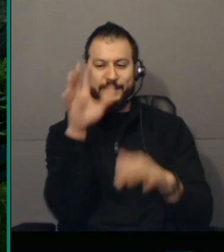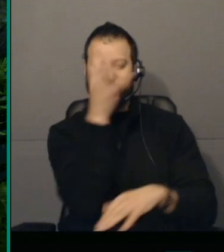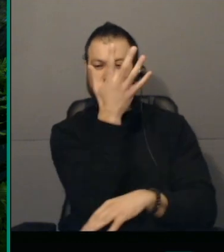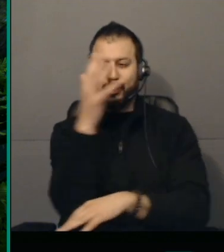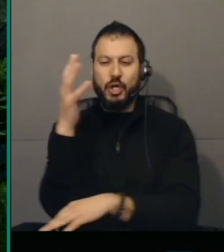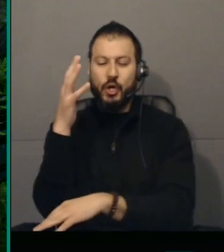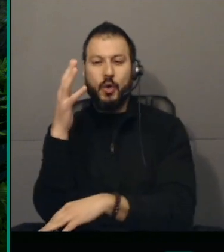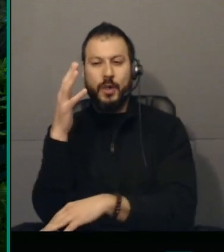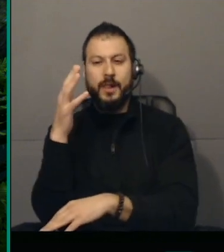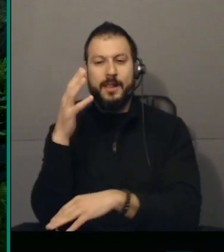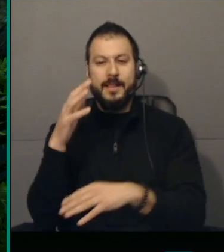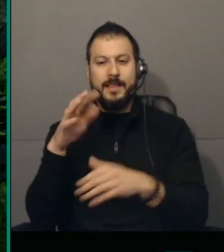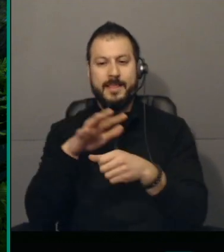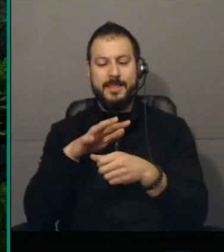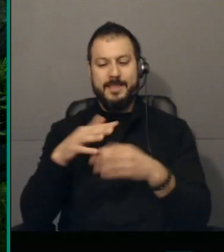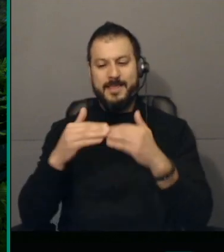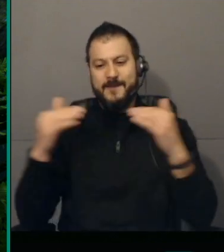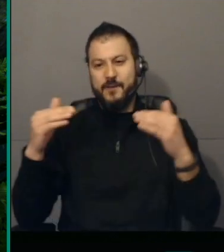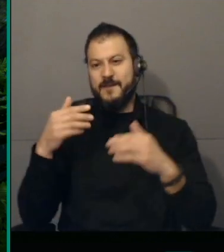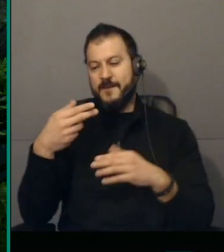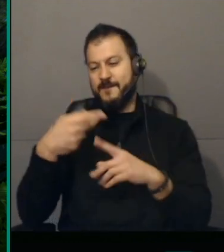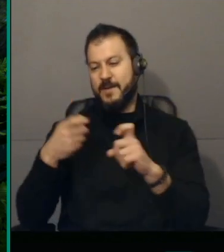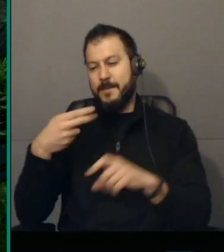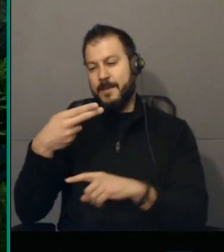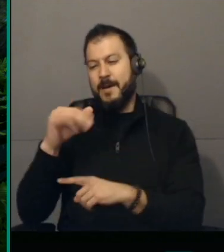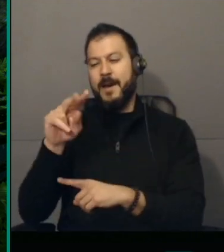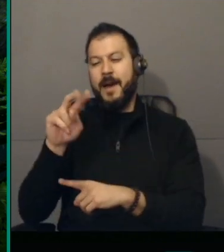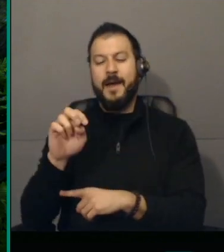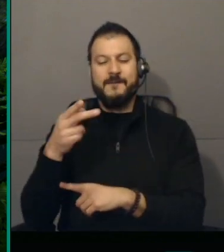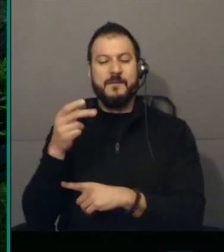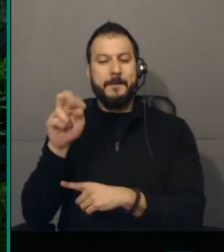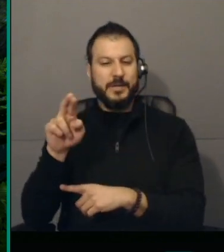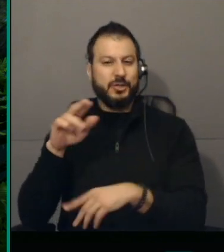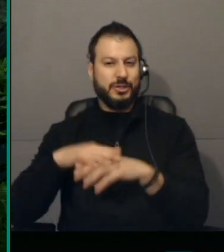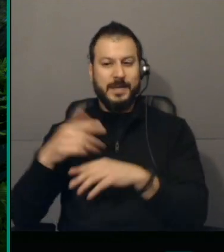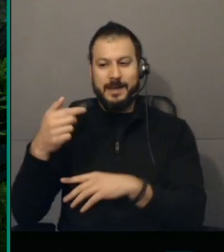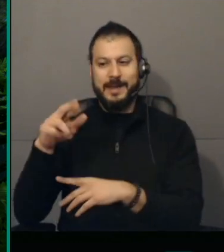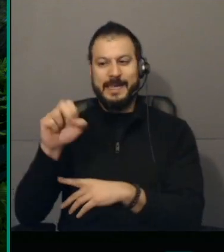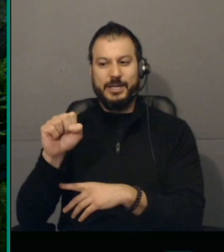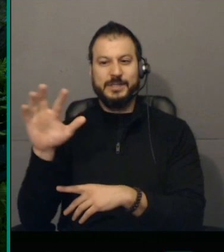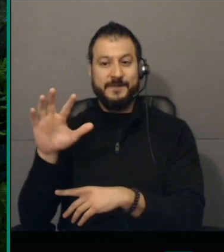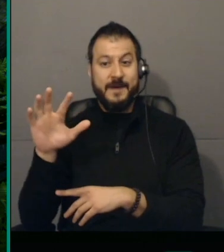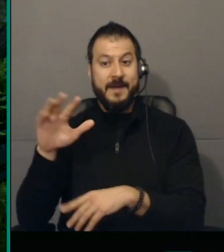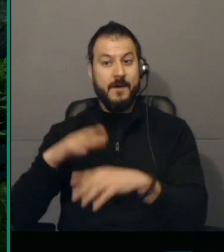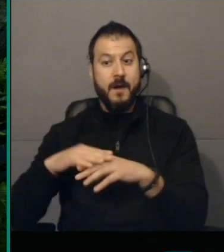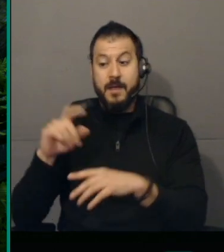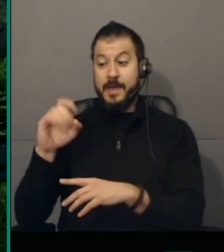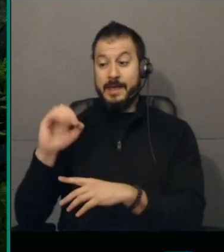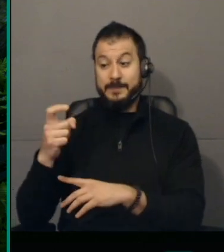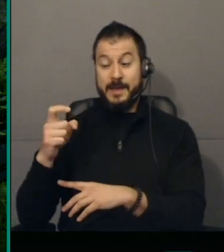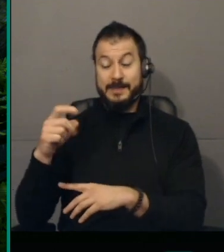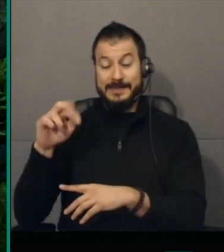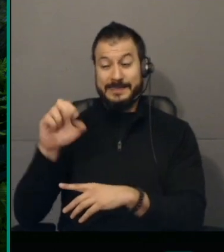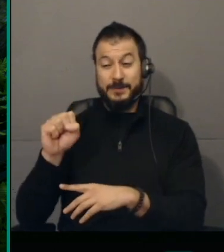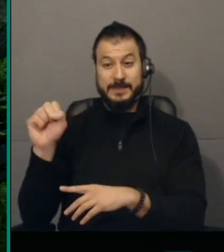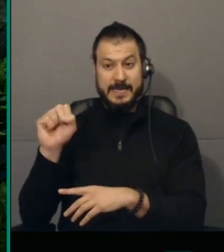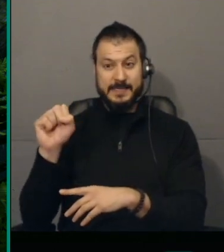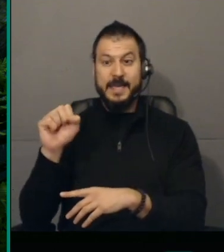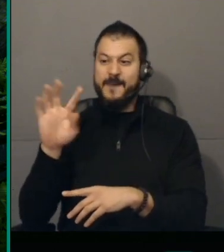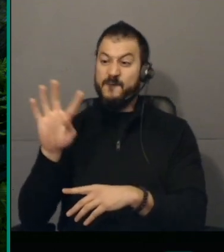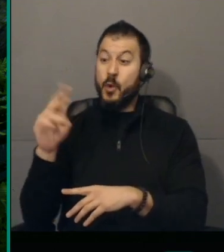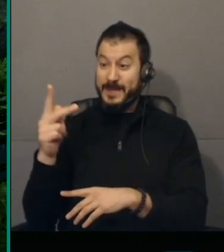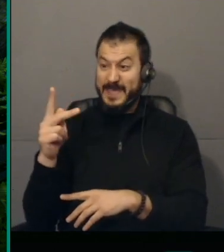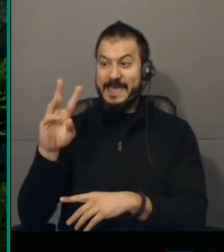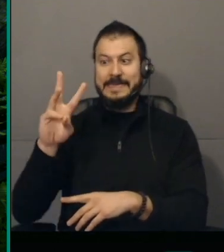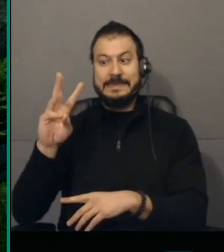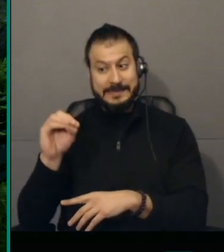level from the Hivebusters campaign in Gears 5. On the Xbox Series X, the whole campaign runs at 4K at 60